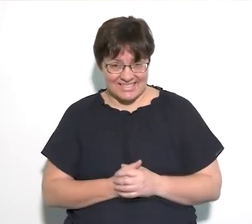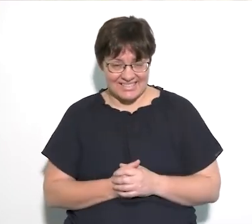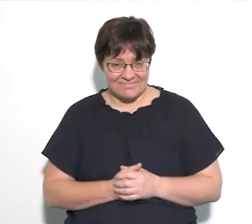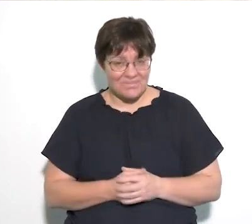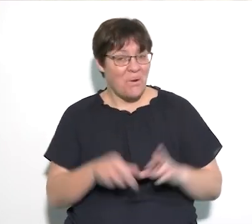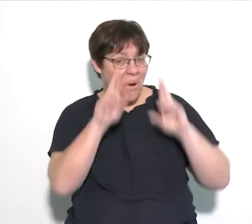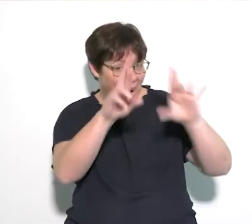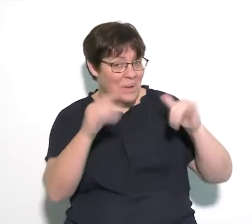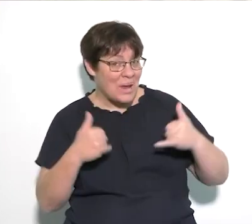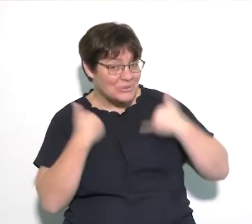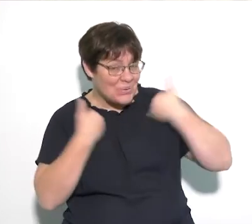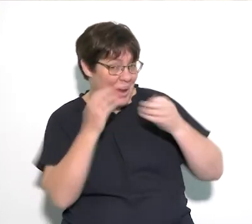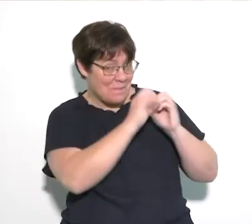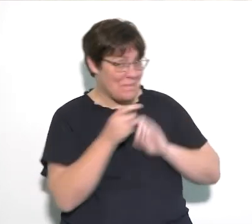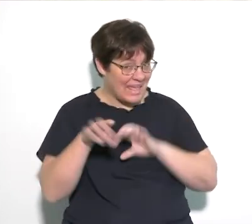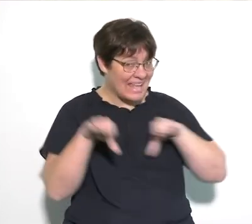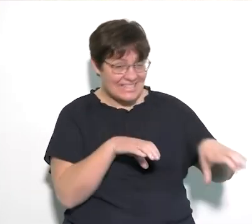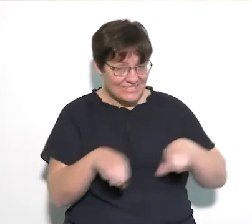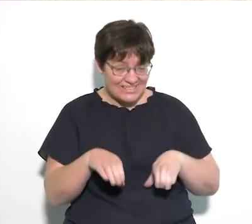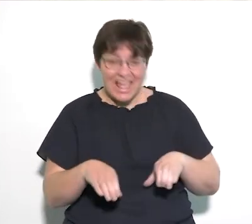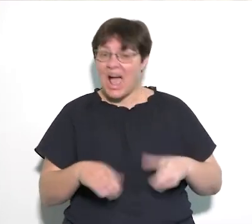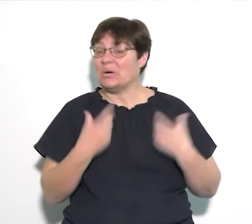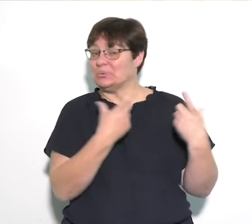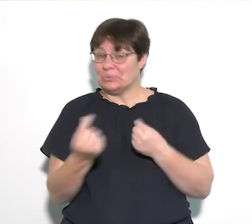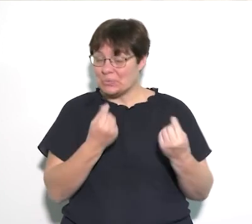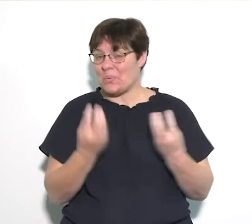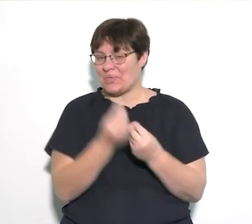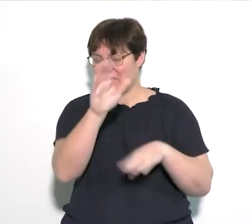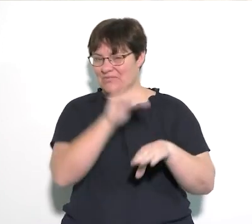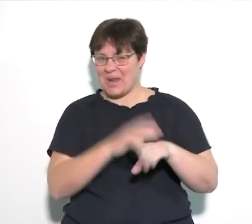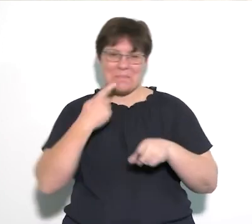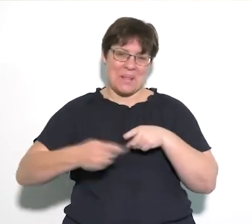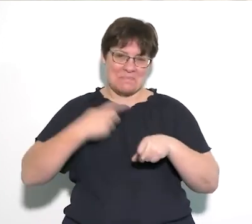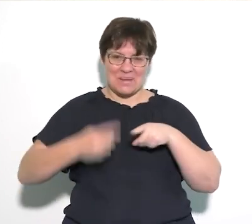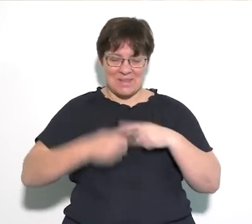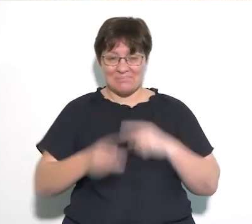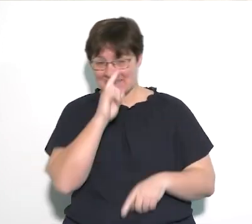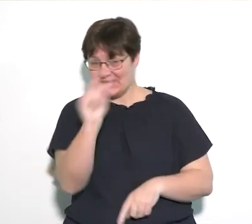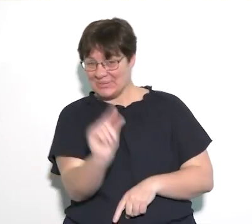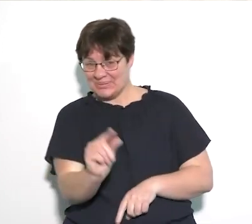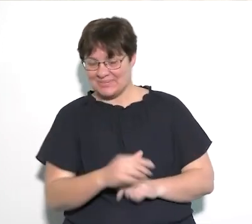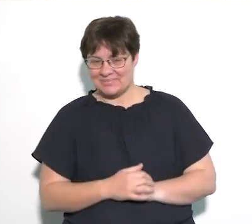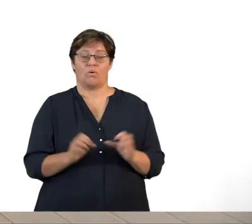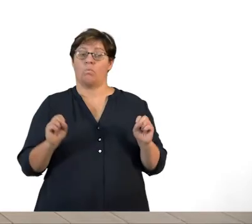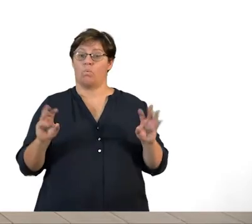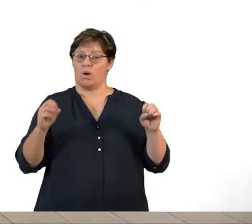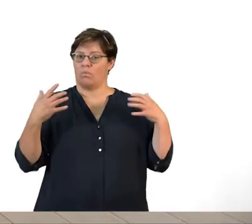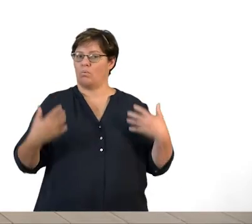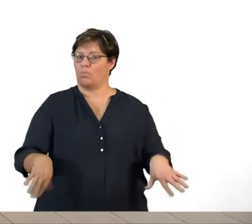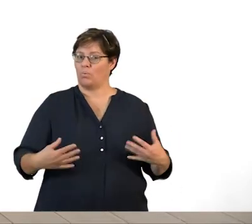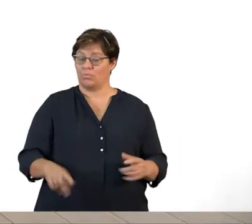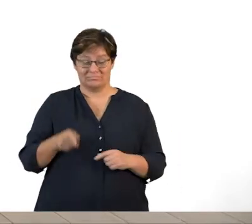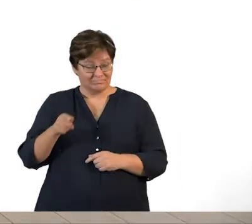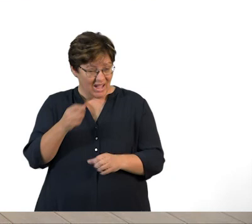want. I hope you have fun making this activity and you have lots of fun with your friends playing this game. See you soon.